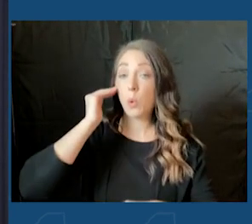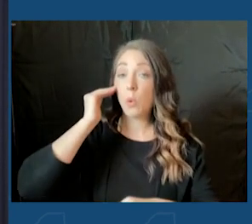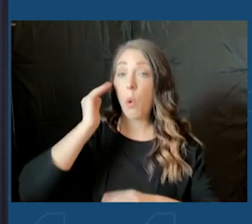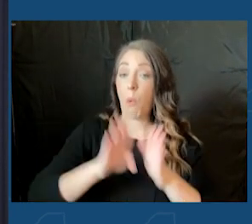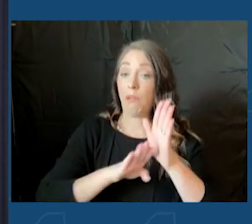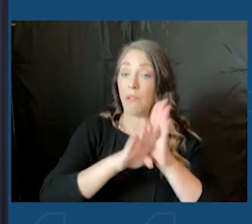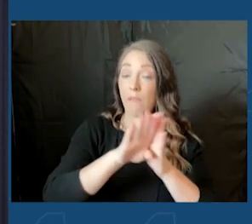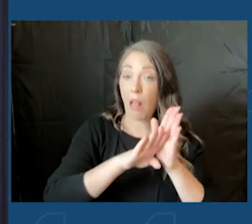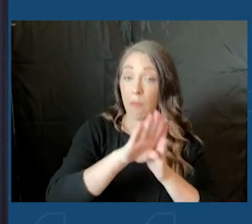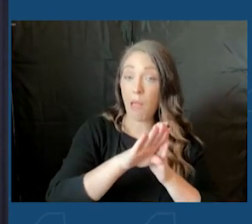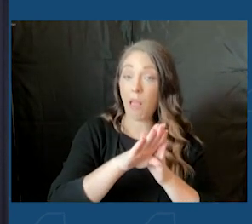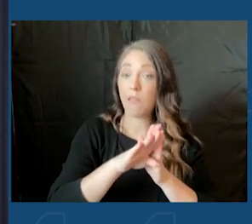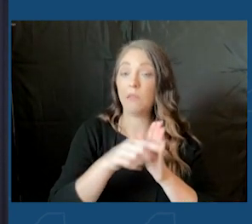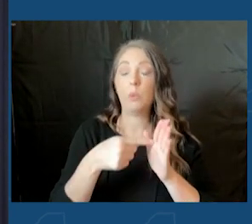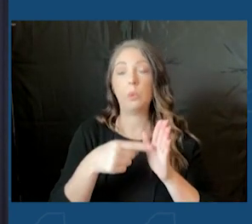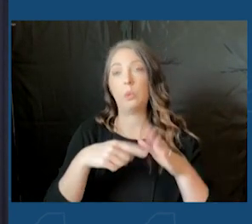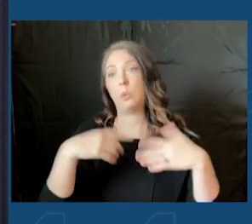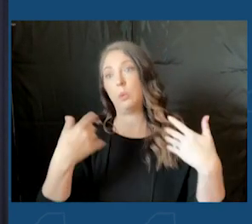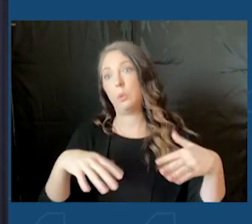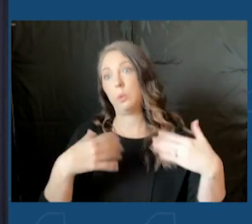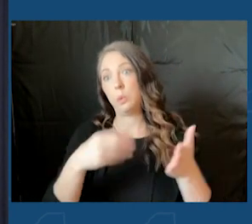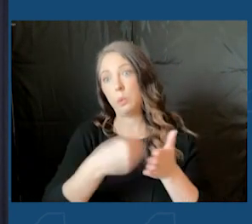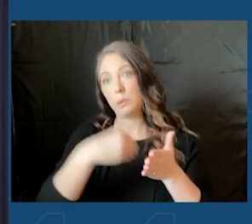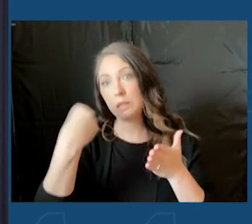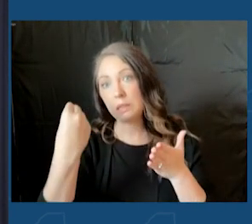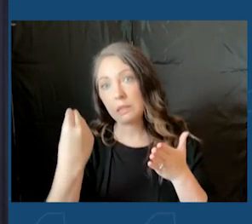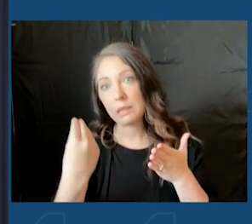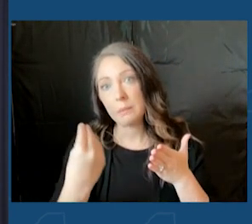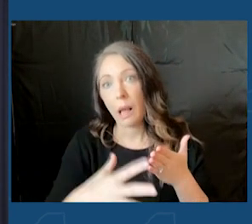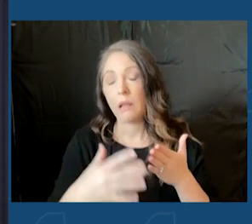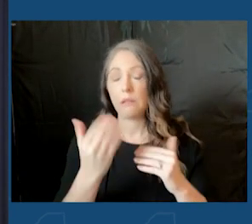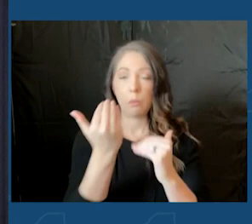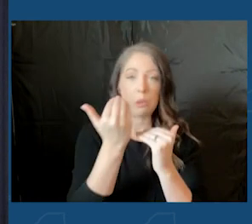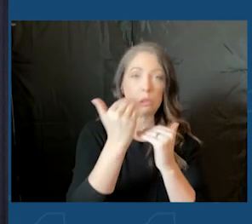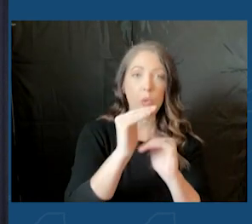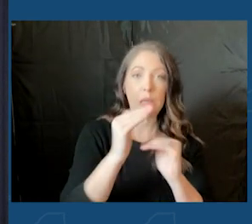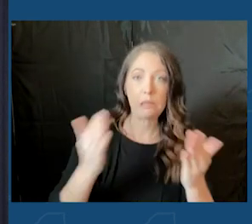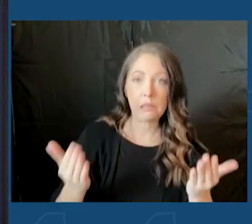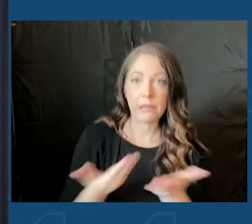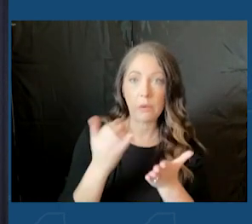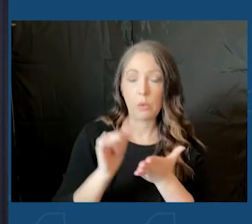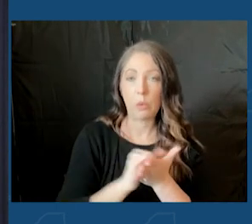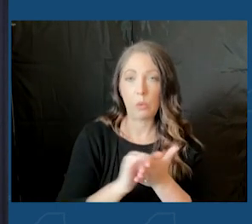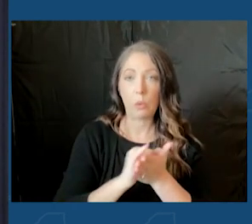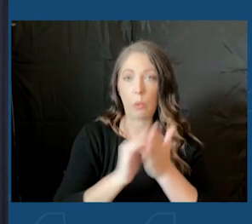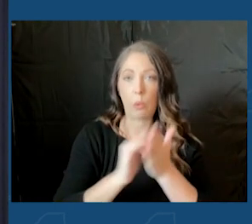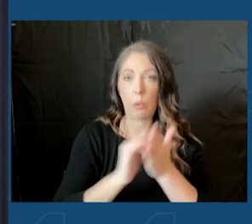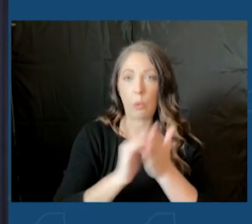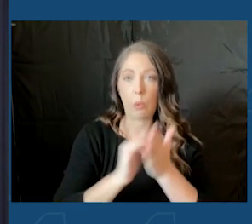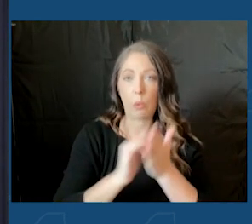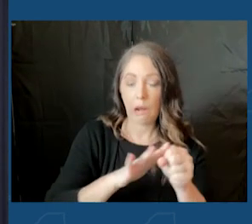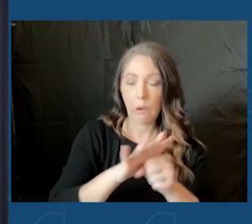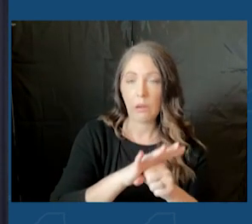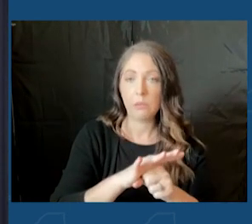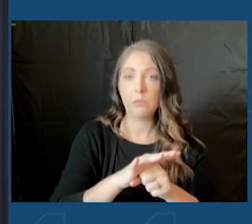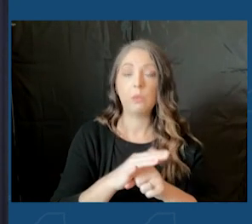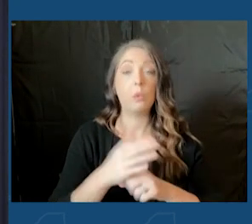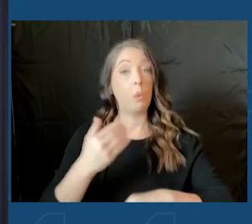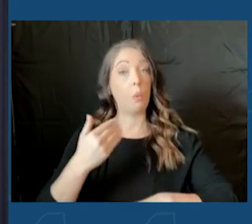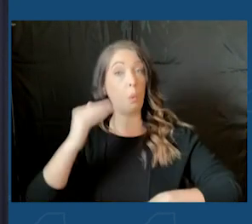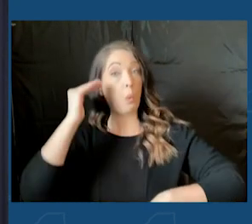too expensive and too restrictive, especially in the New York metropolitan area. We know that sometimes converting property to